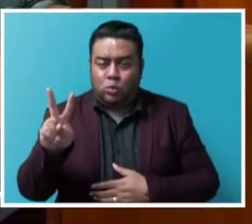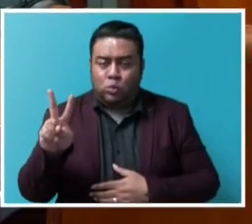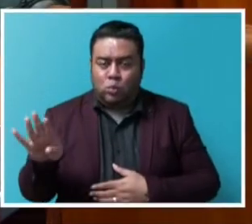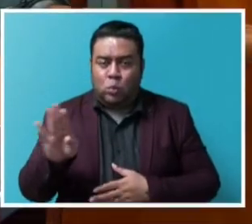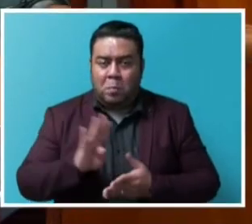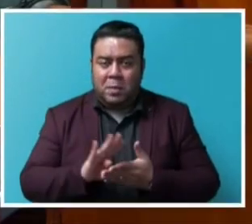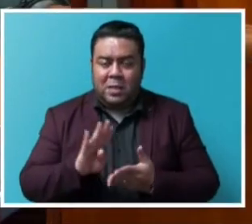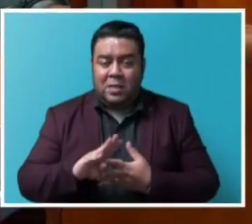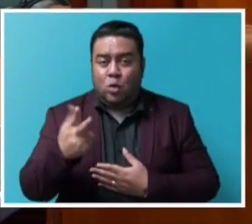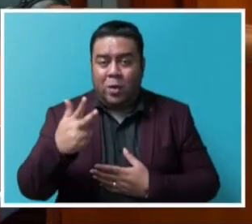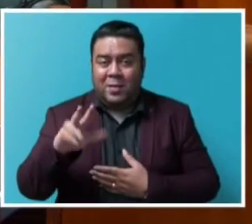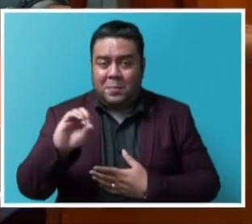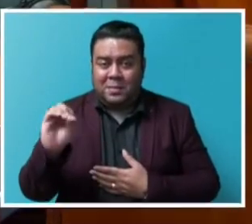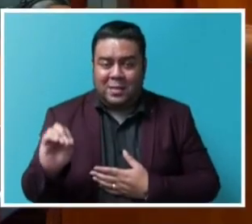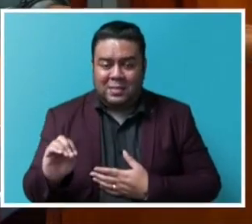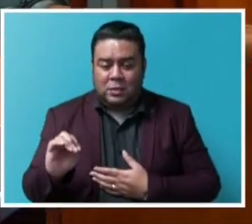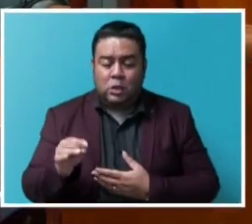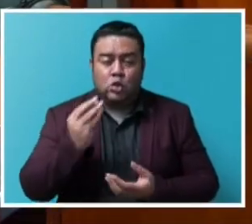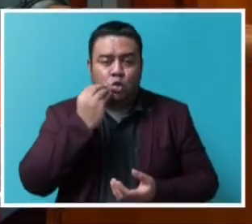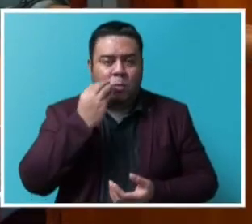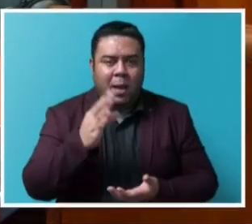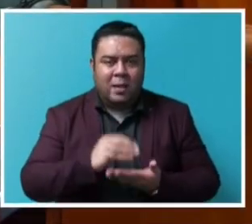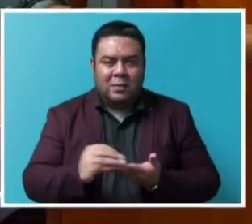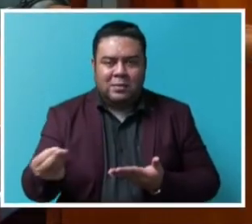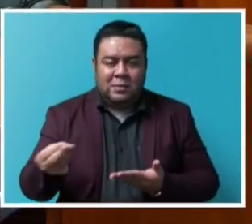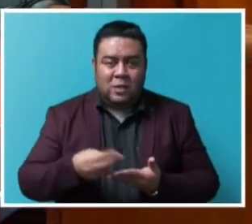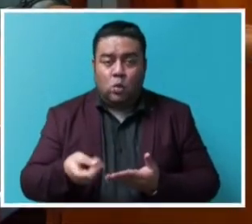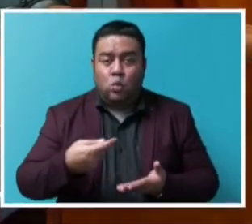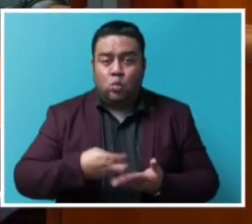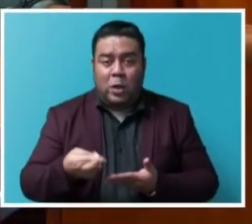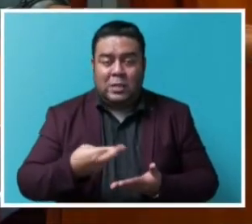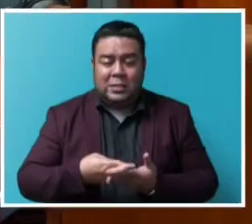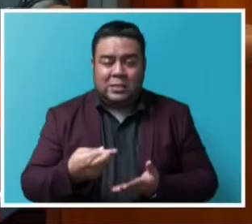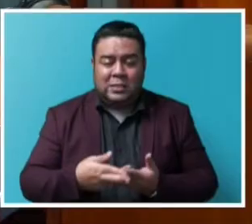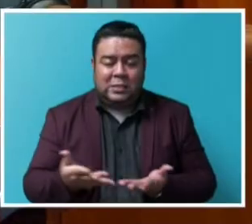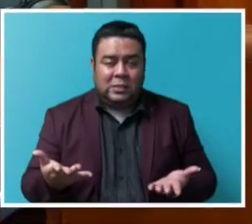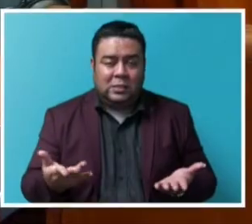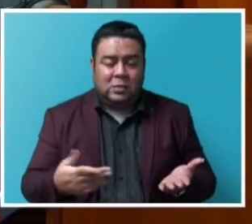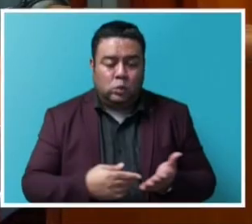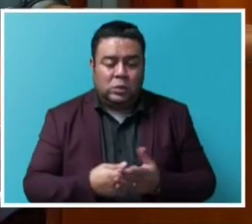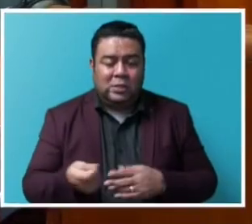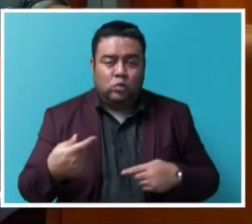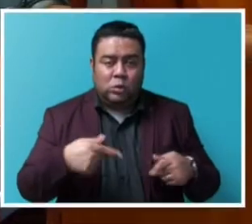or 80%, in supermarkets, in rents, utilities, and transport;